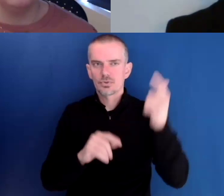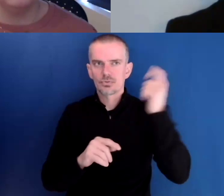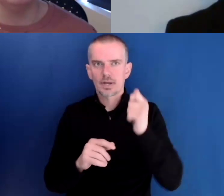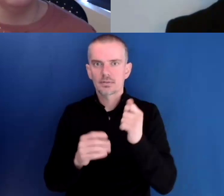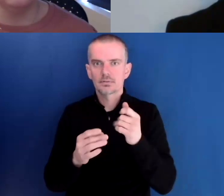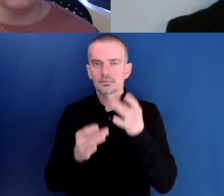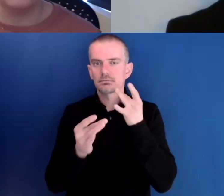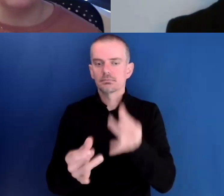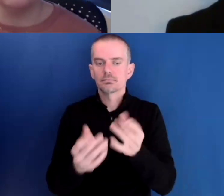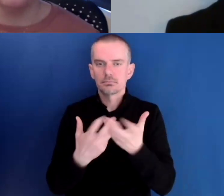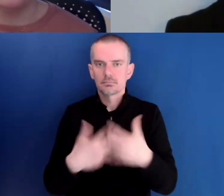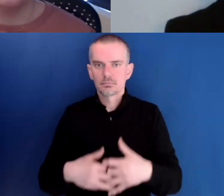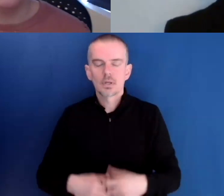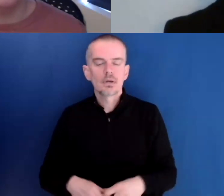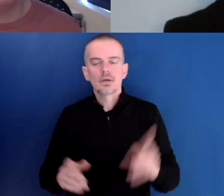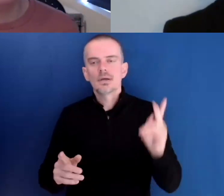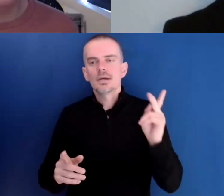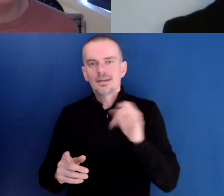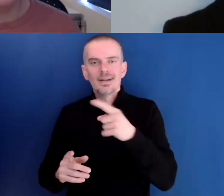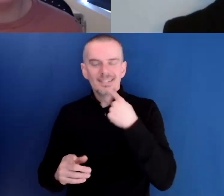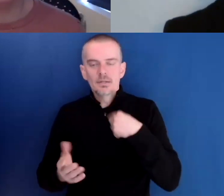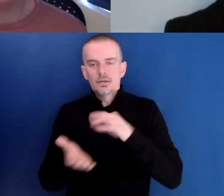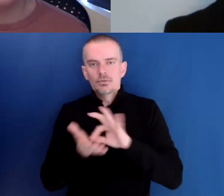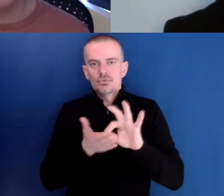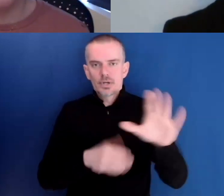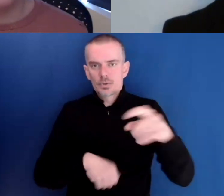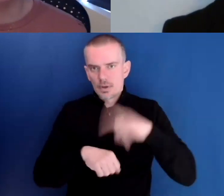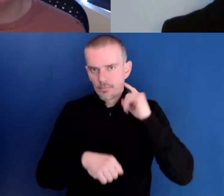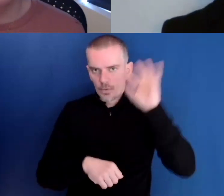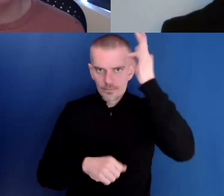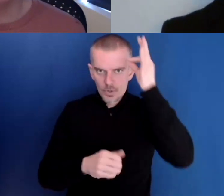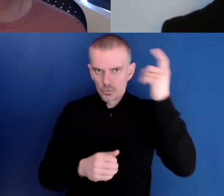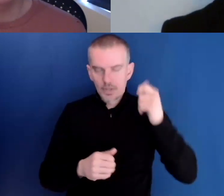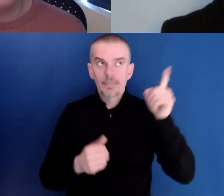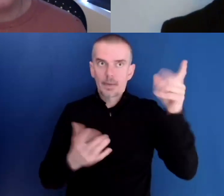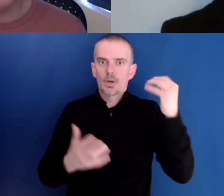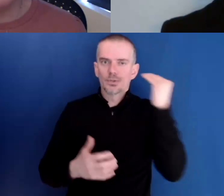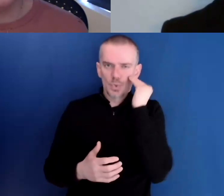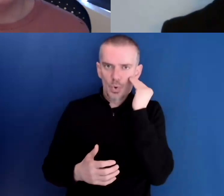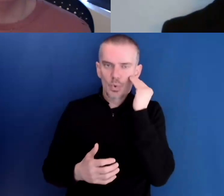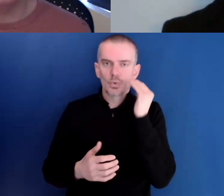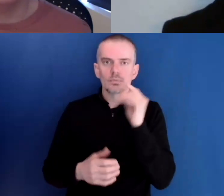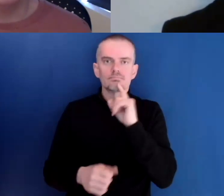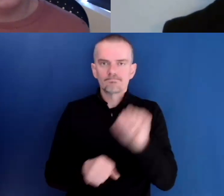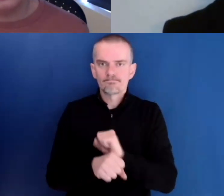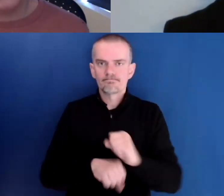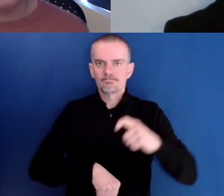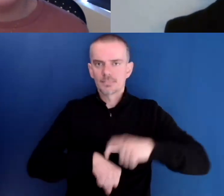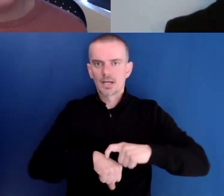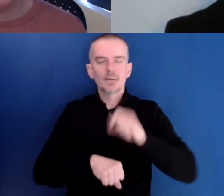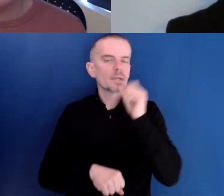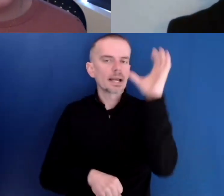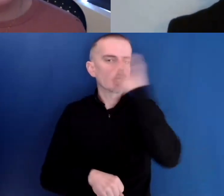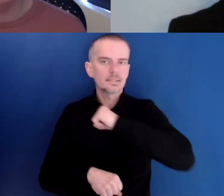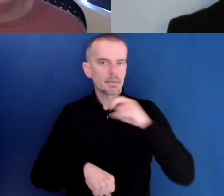Kyle mentioned that, you have to track your time for federal grants. They will want to know actual time rather than